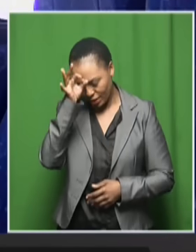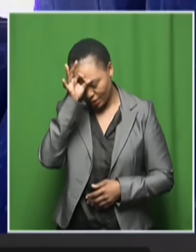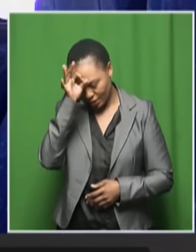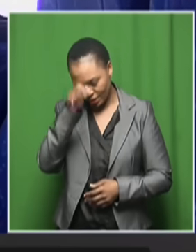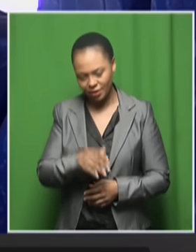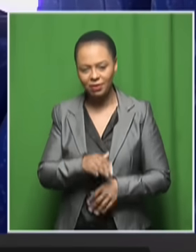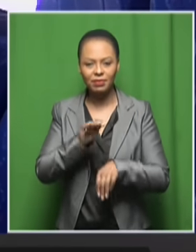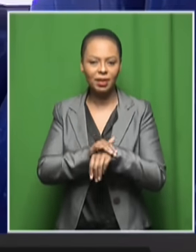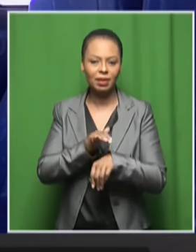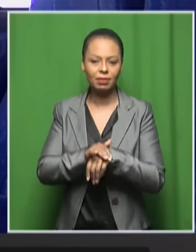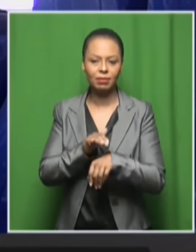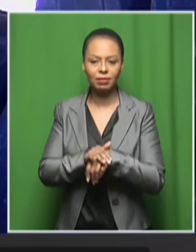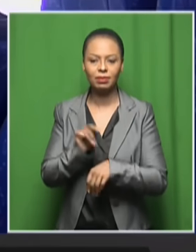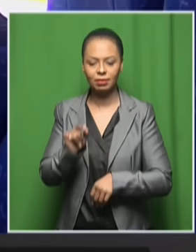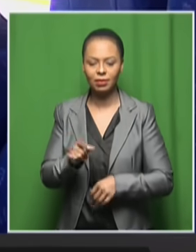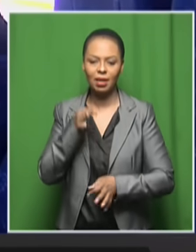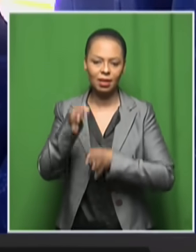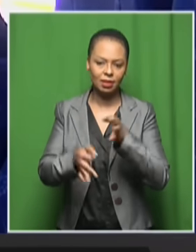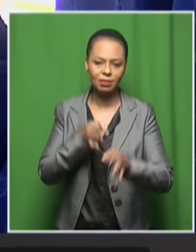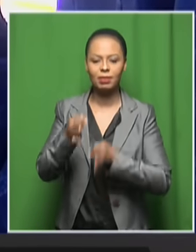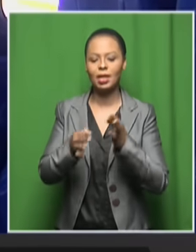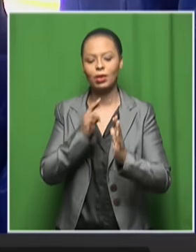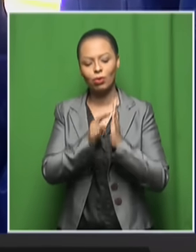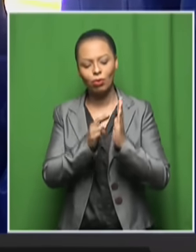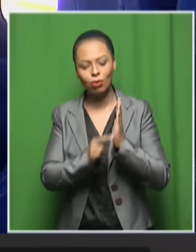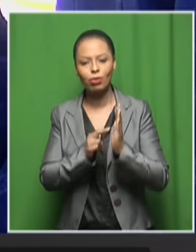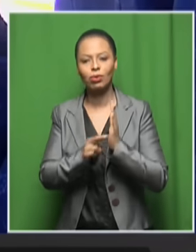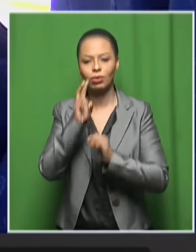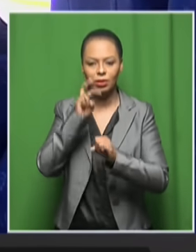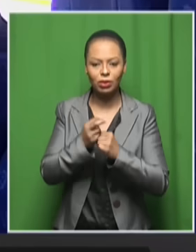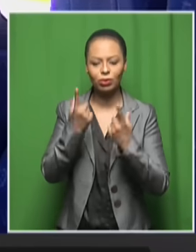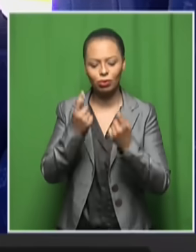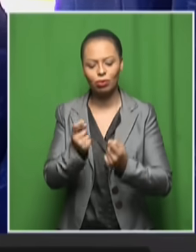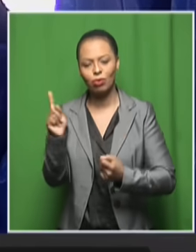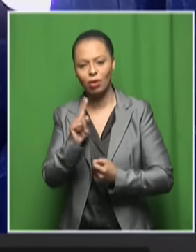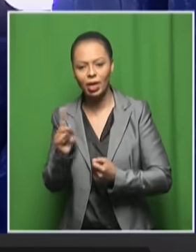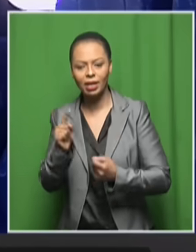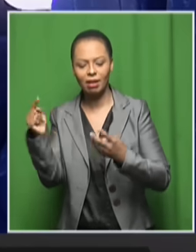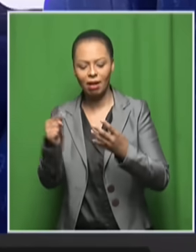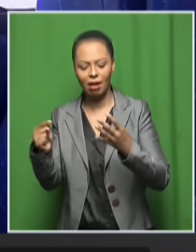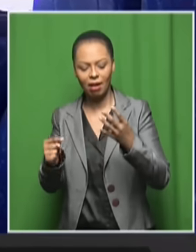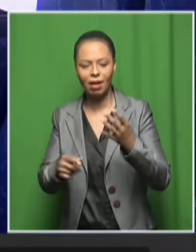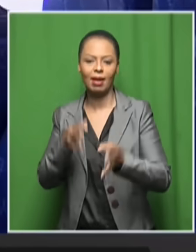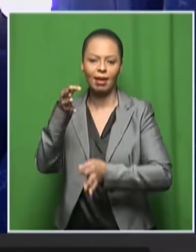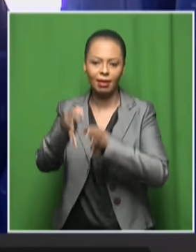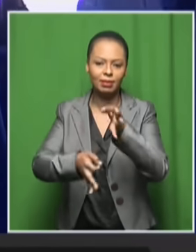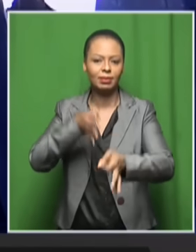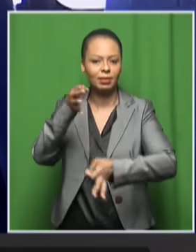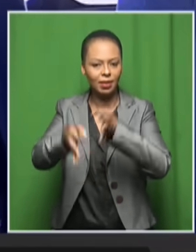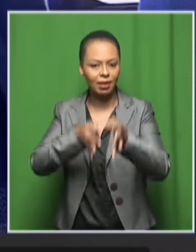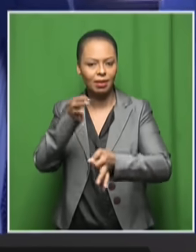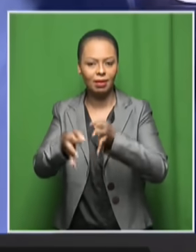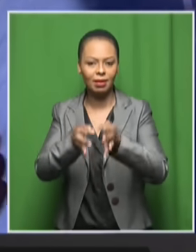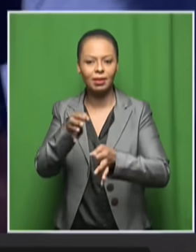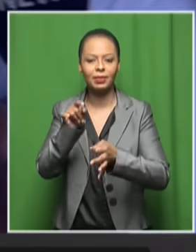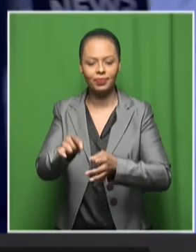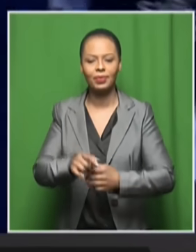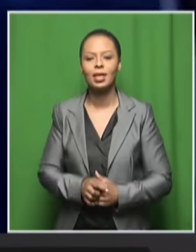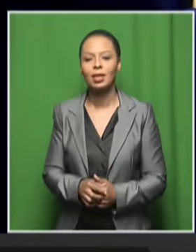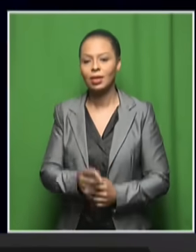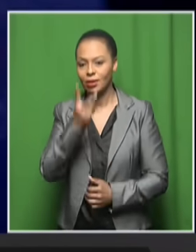they explain to you the rules on what exactly you need. As you could hear, you could see now, this shuttle